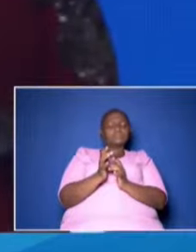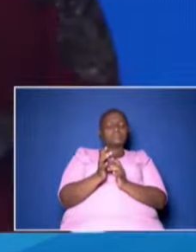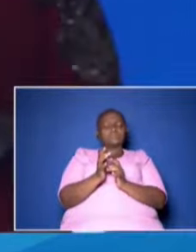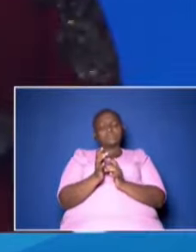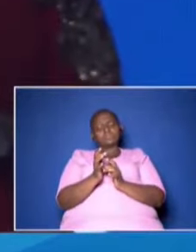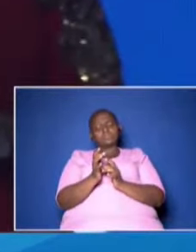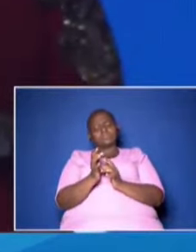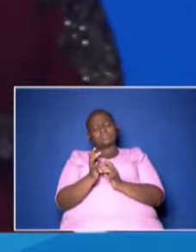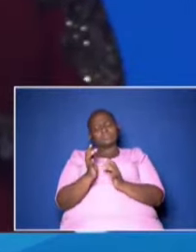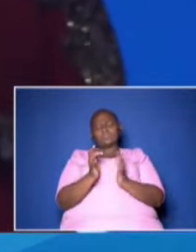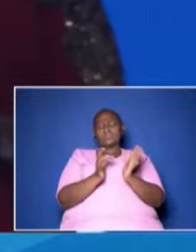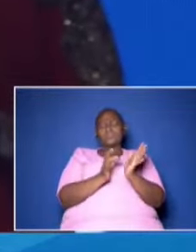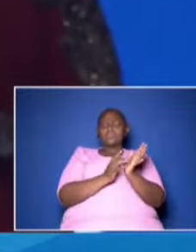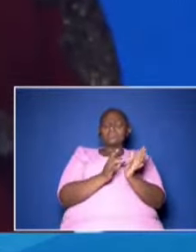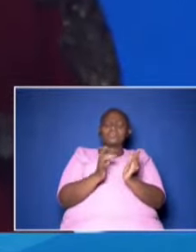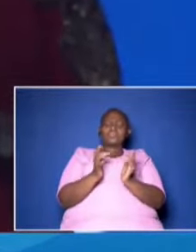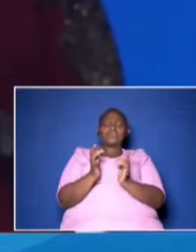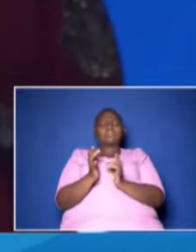Jesus